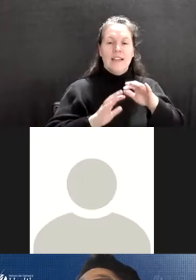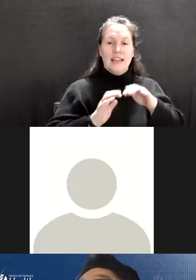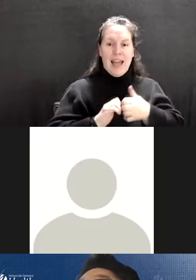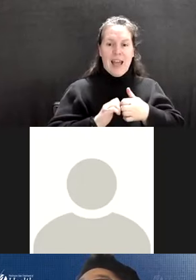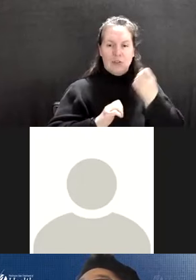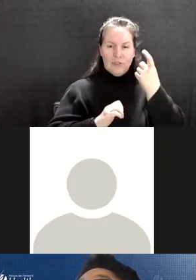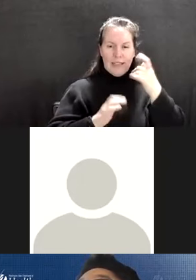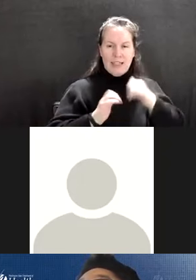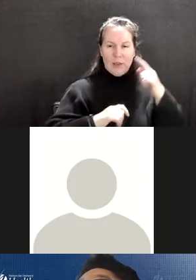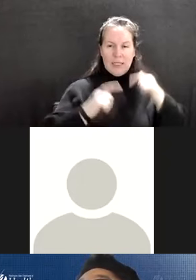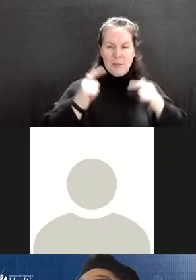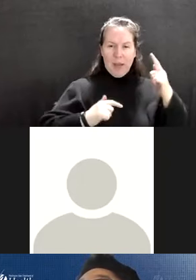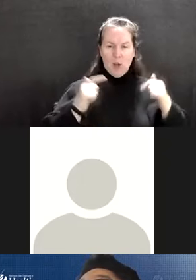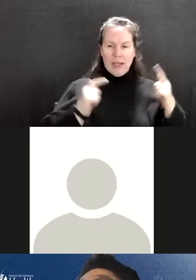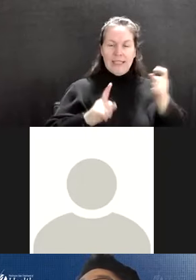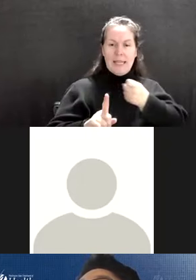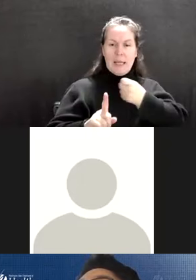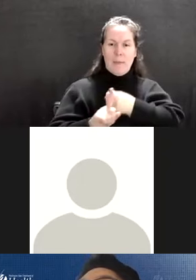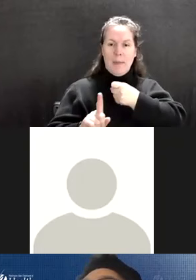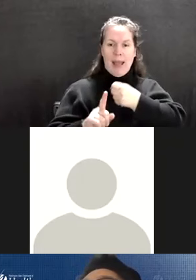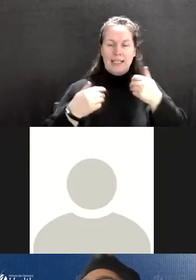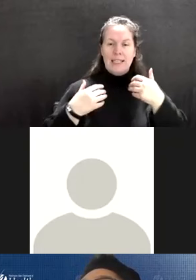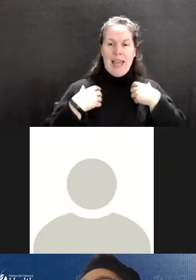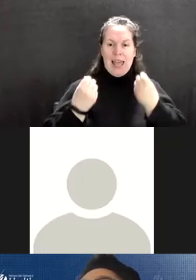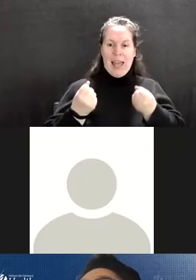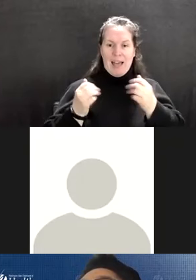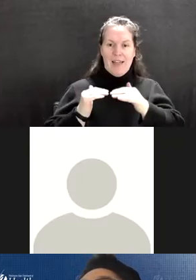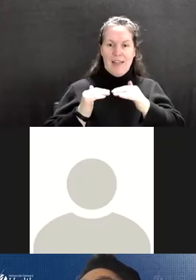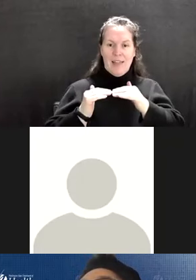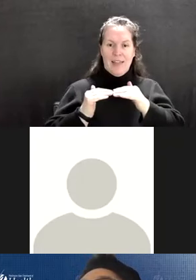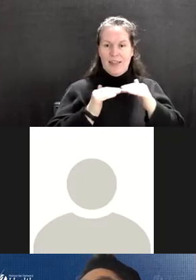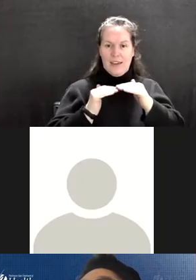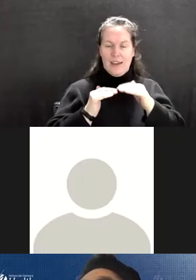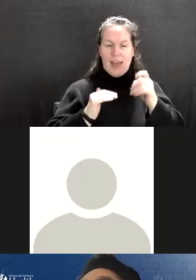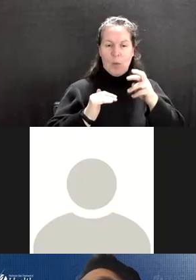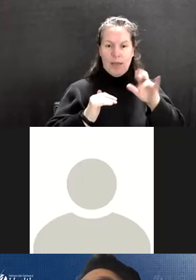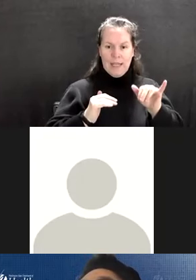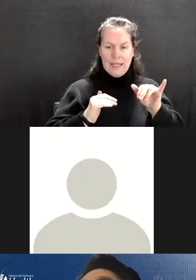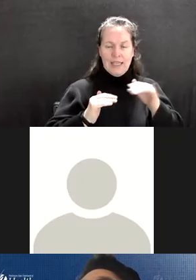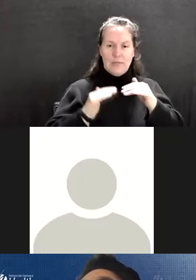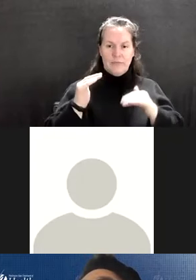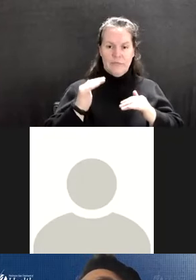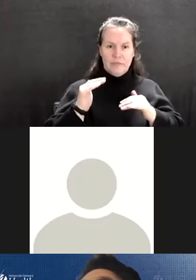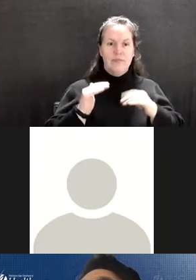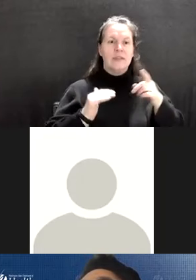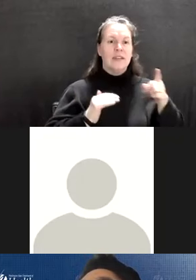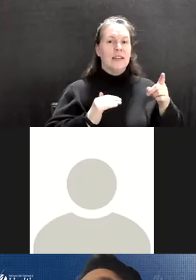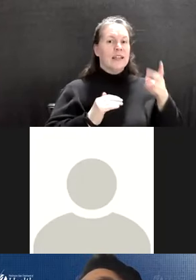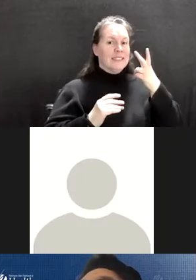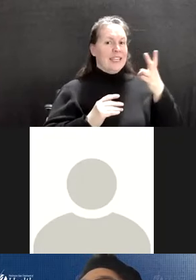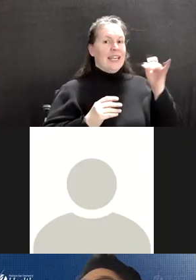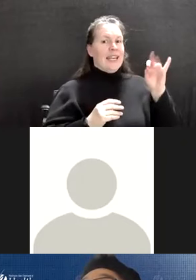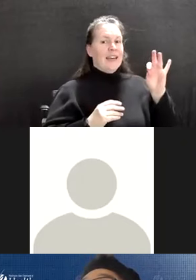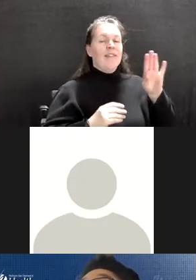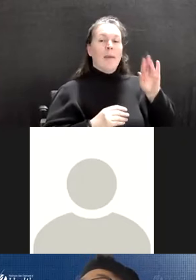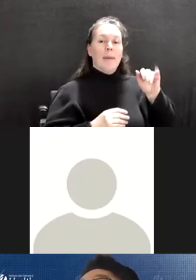disparities impact health equity. It's already challenging to find good unconscious bias training out there.